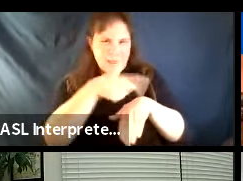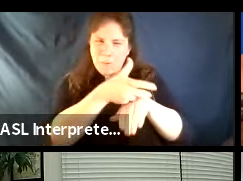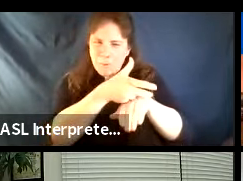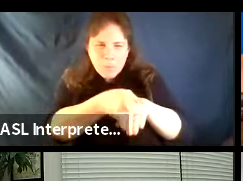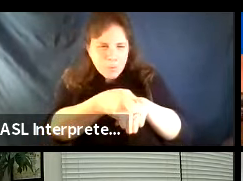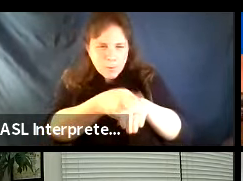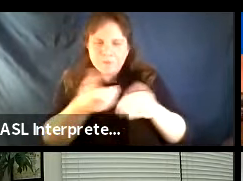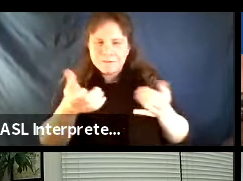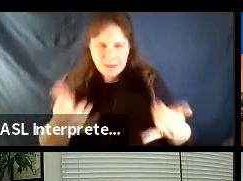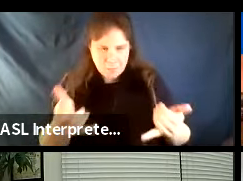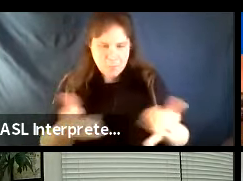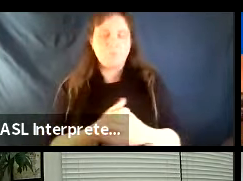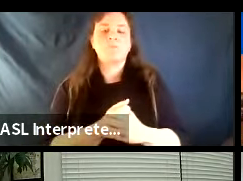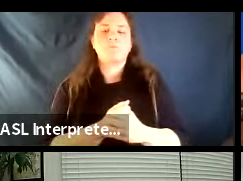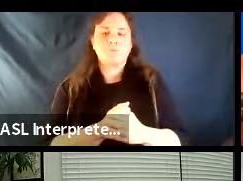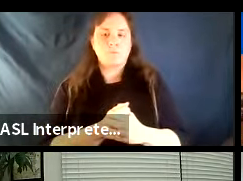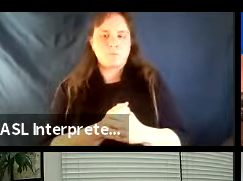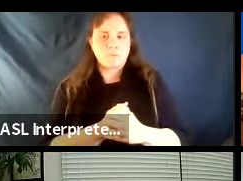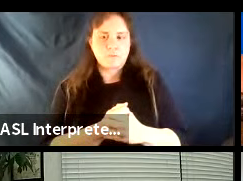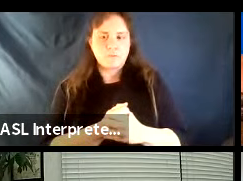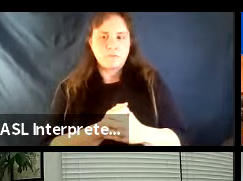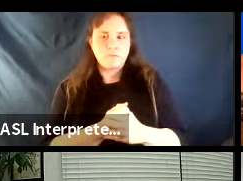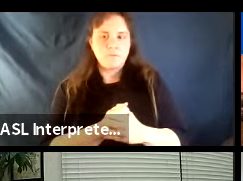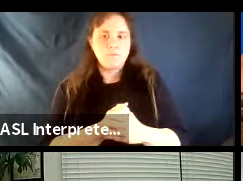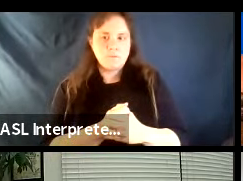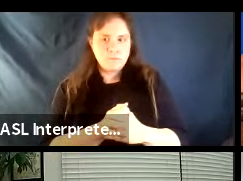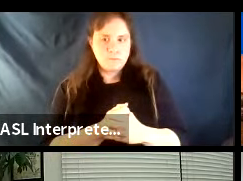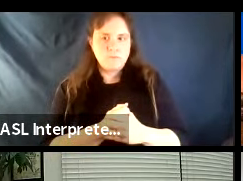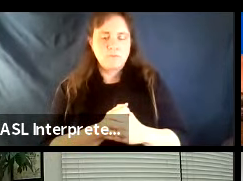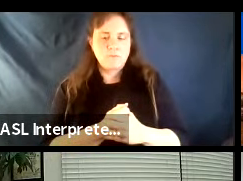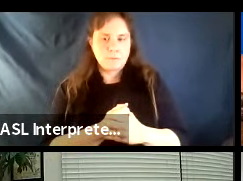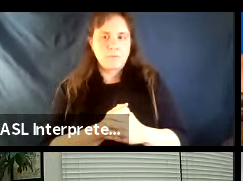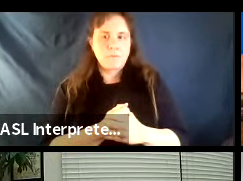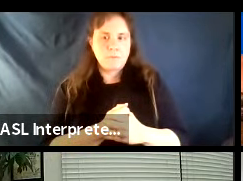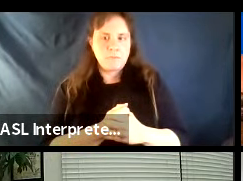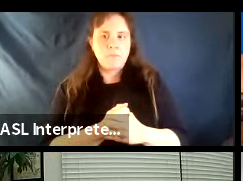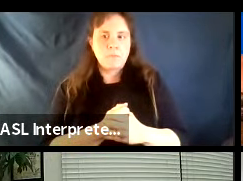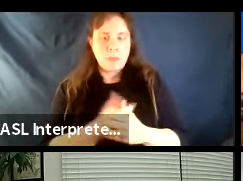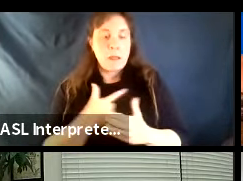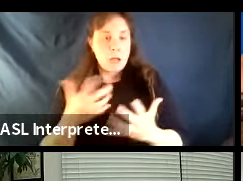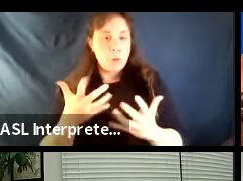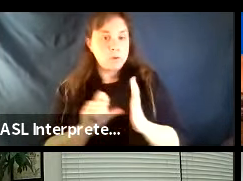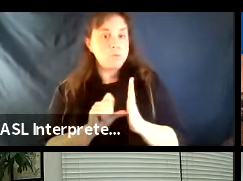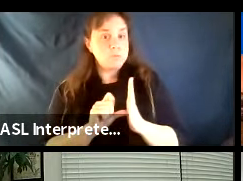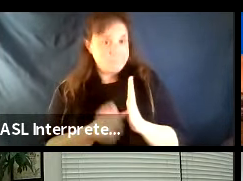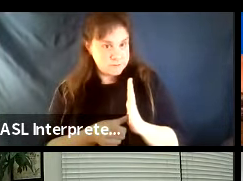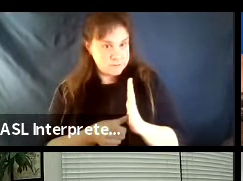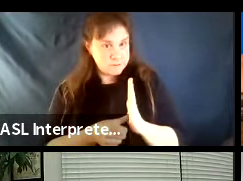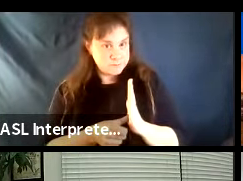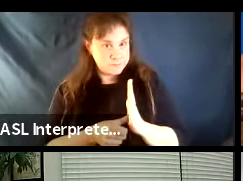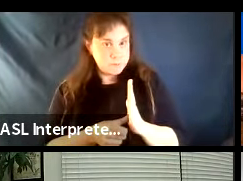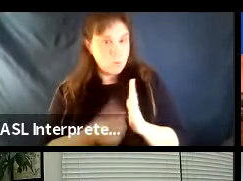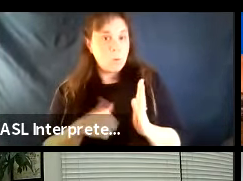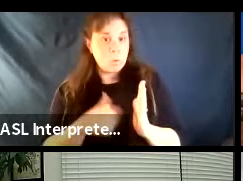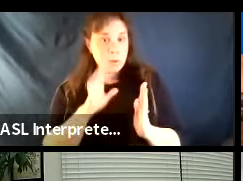our time. But I want to highlight that we're going to